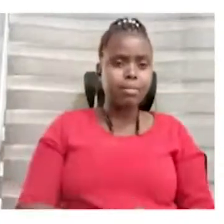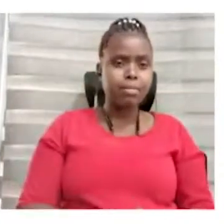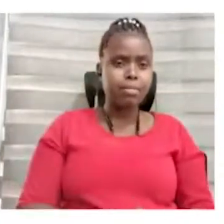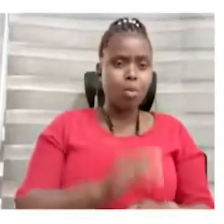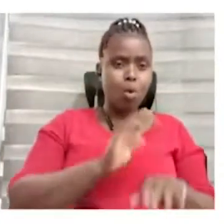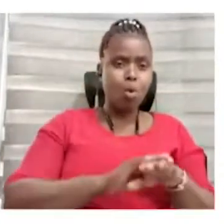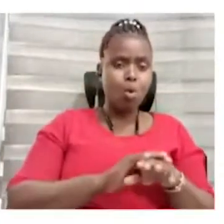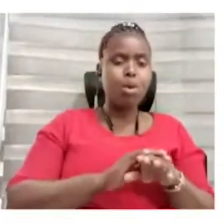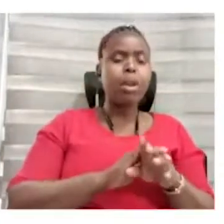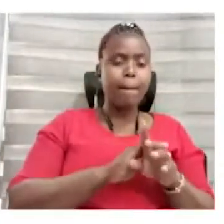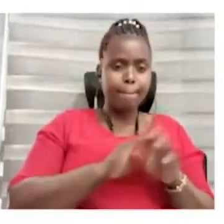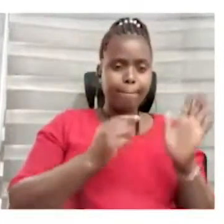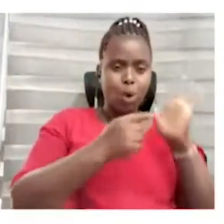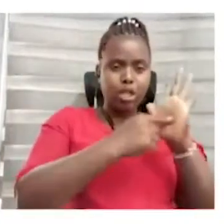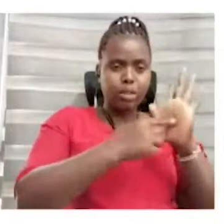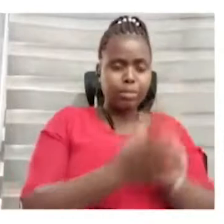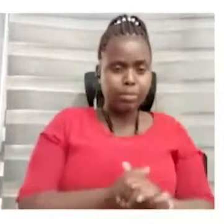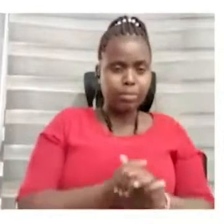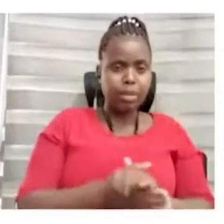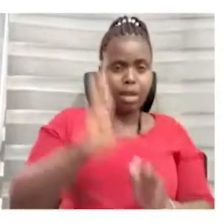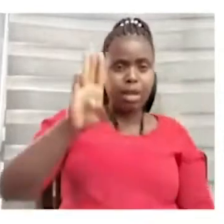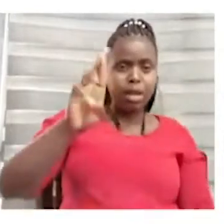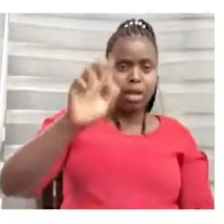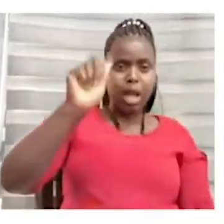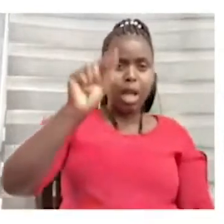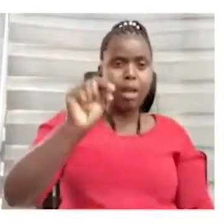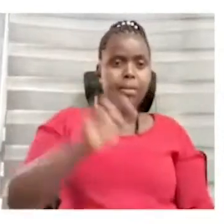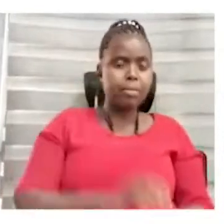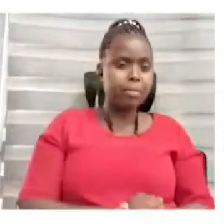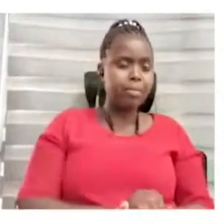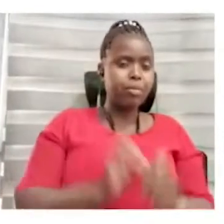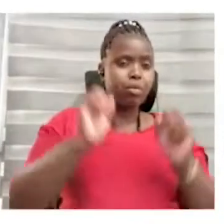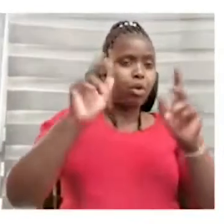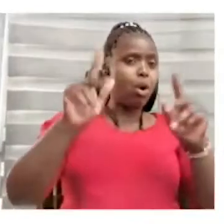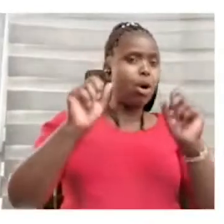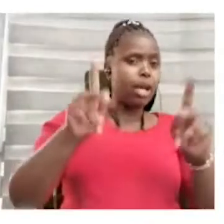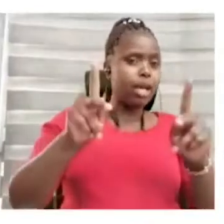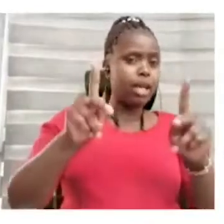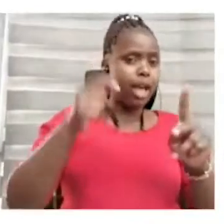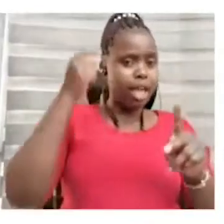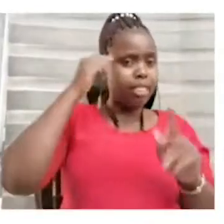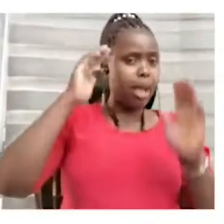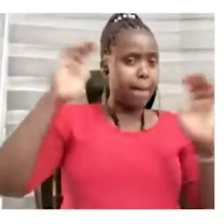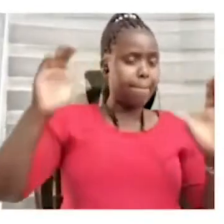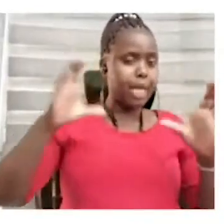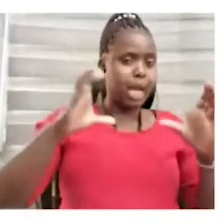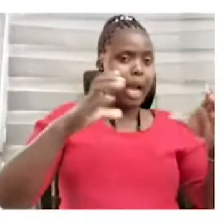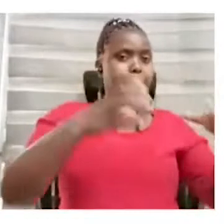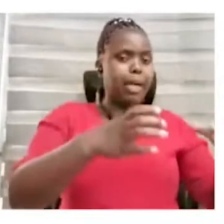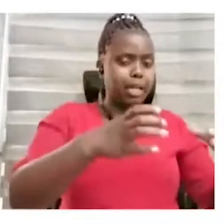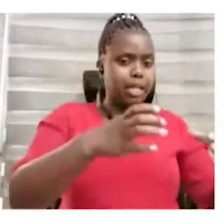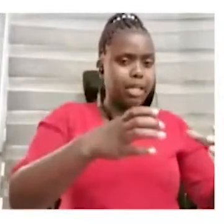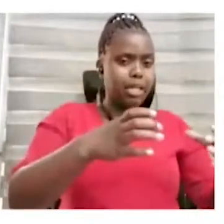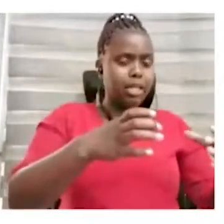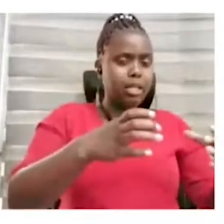partnerships. Brian. So we're fortunate enough to be a big company that has a pretty unique culture. And so while